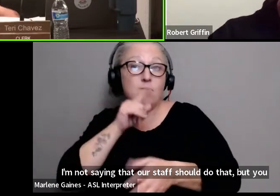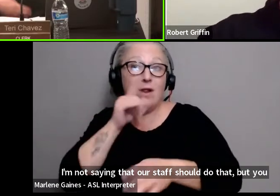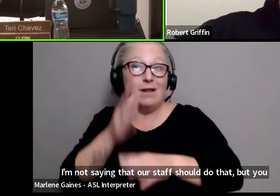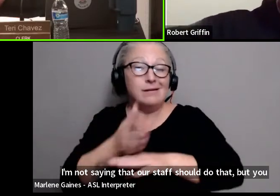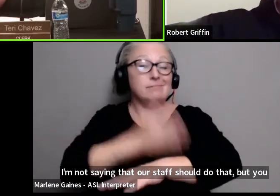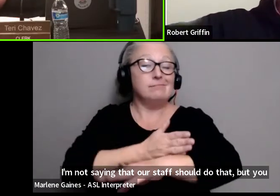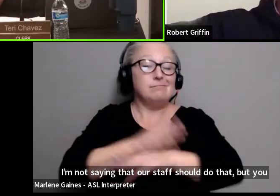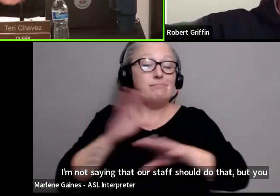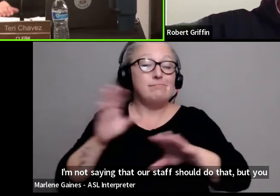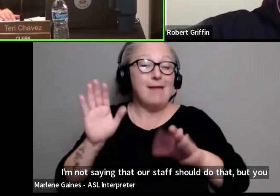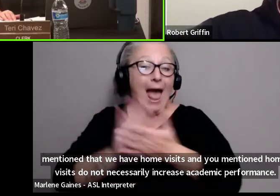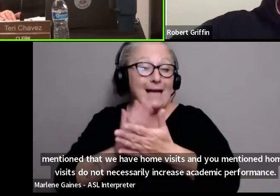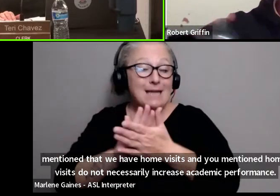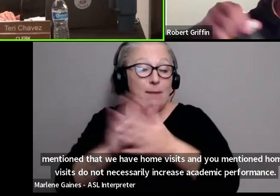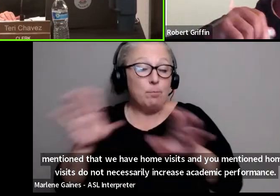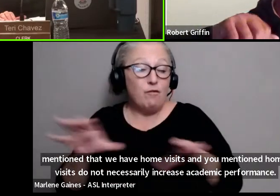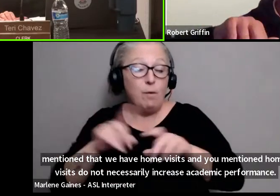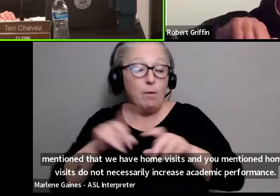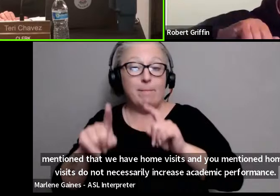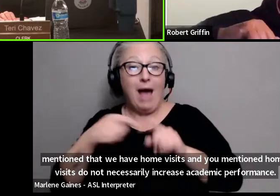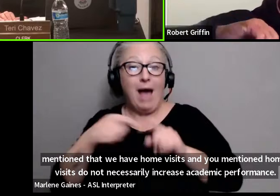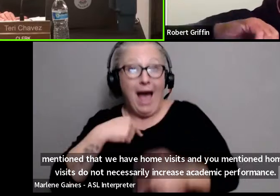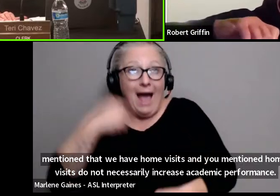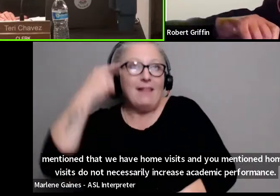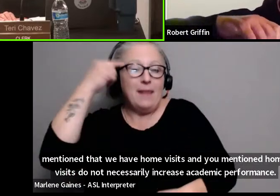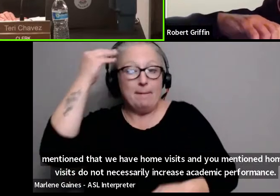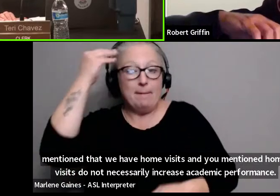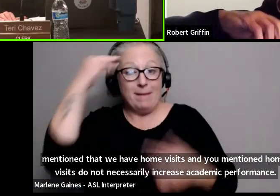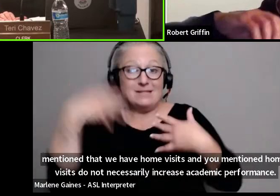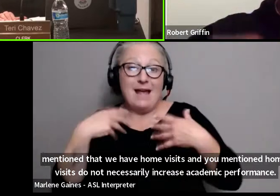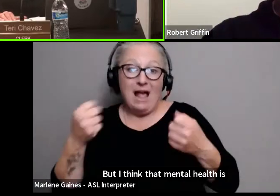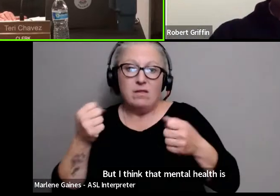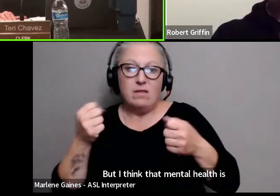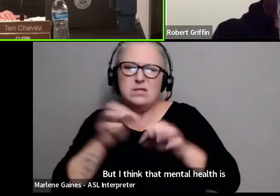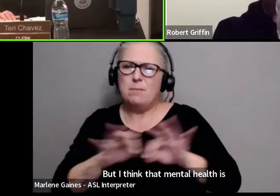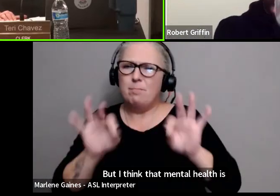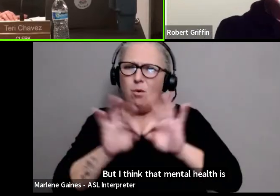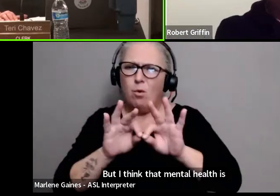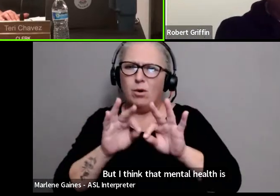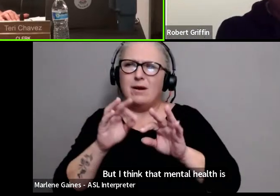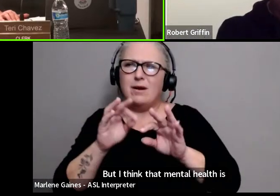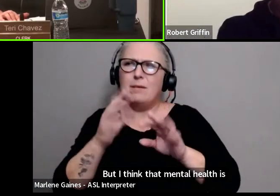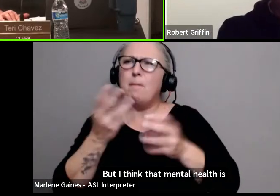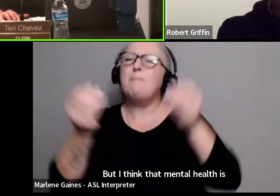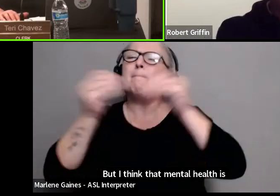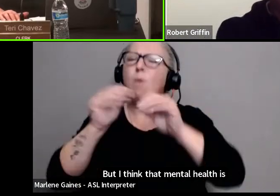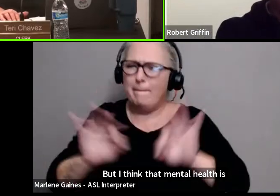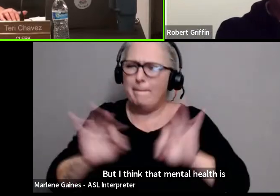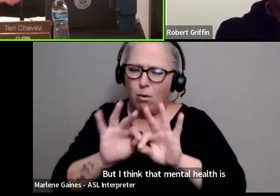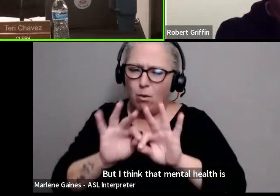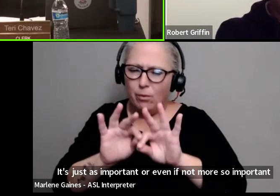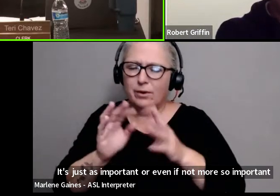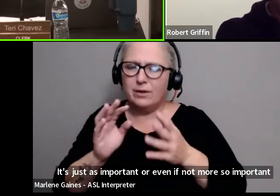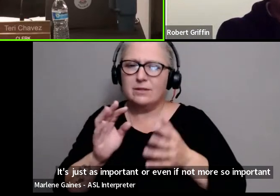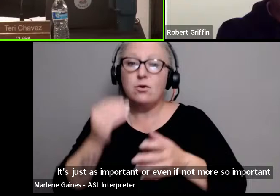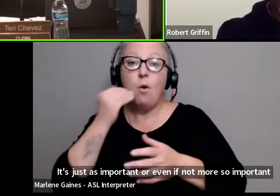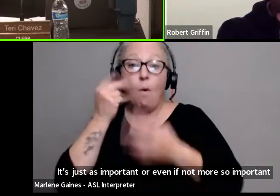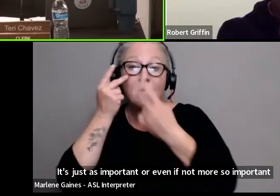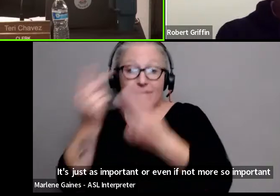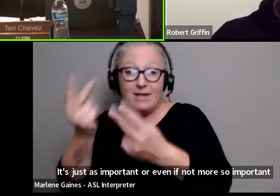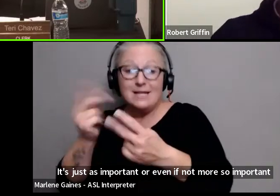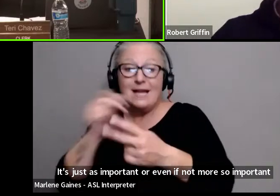But I think that mental health is just as important, or even if not more so important. So even though home visits